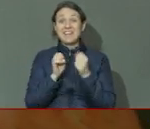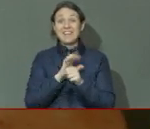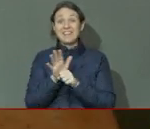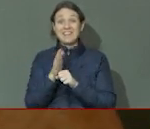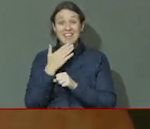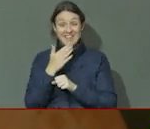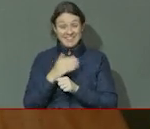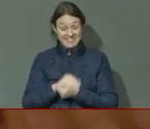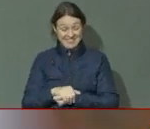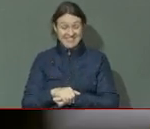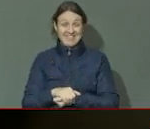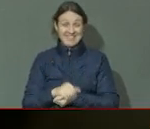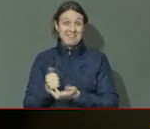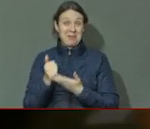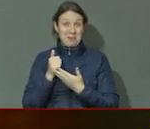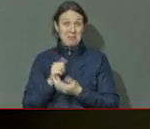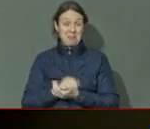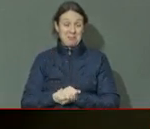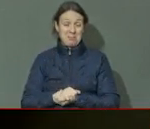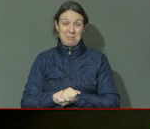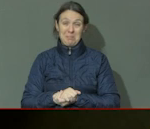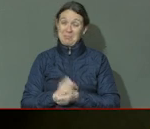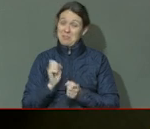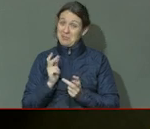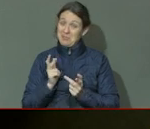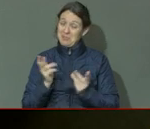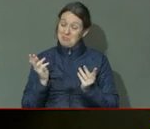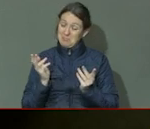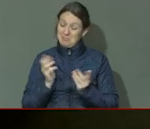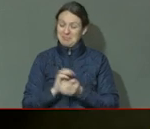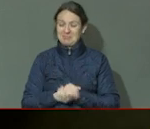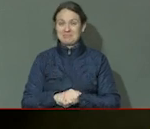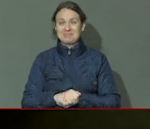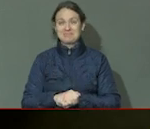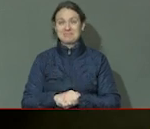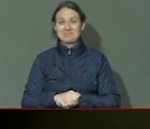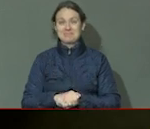We're lucky. Okay, so just think about it. Okay,